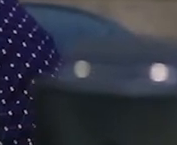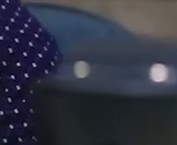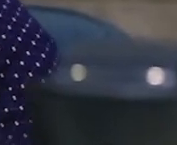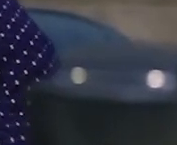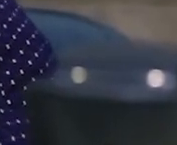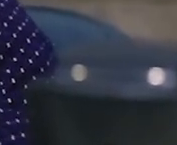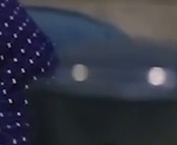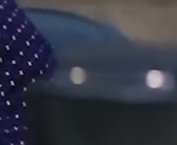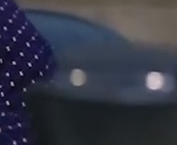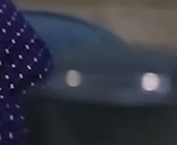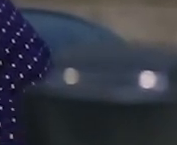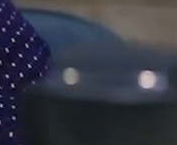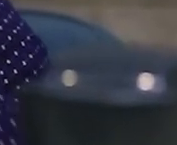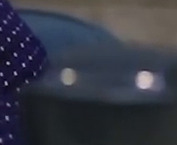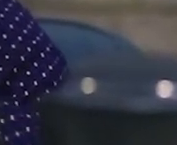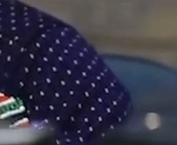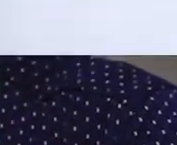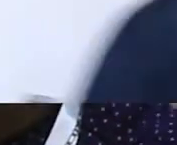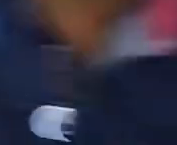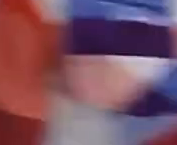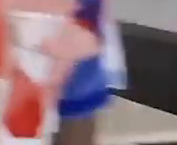and innovate.